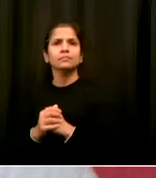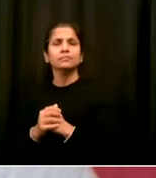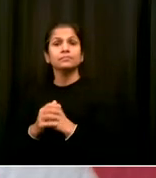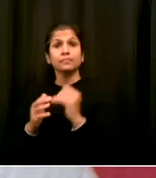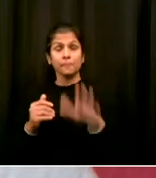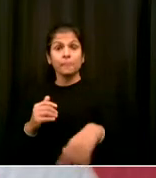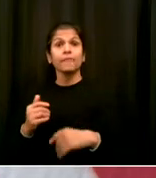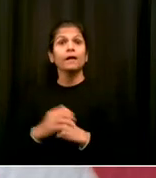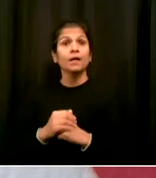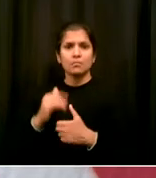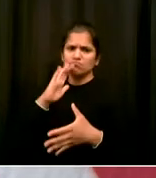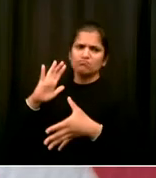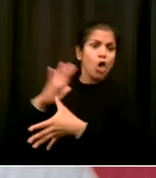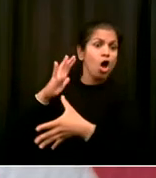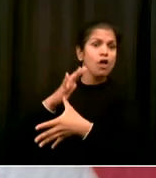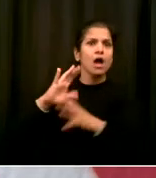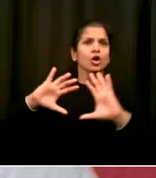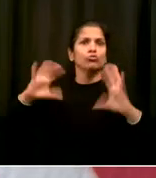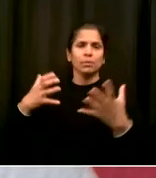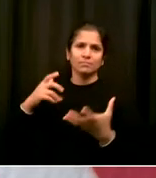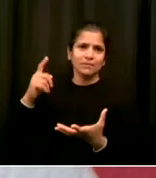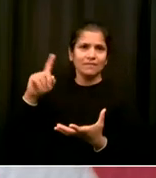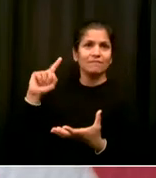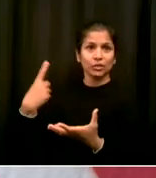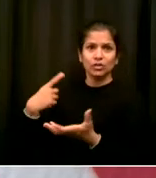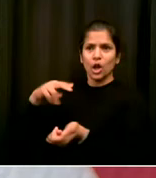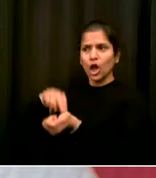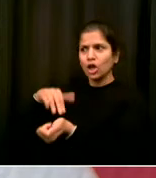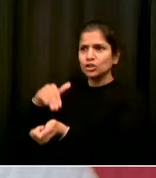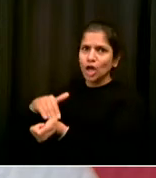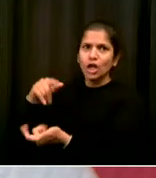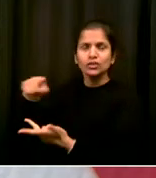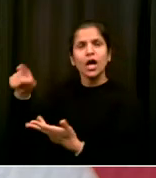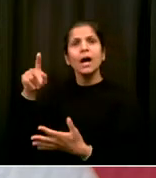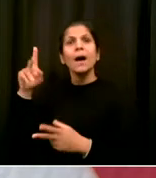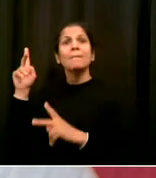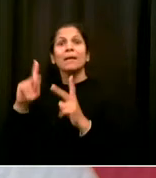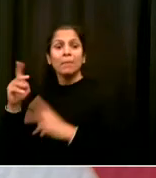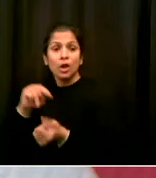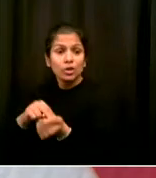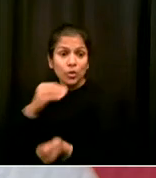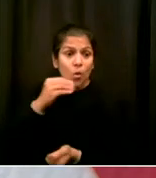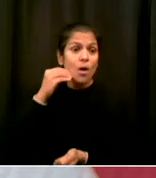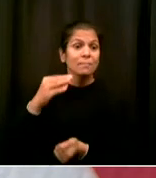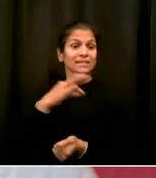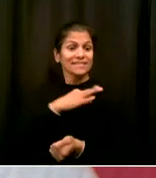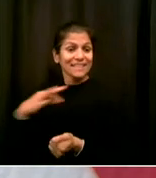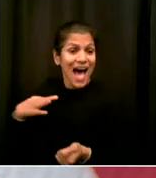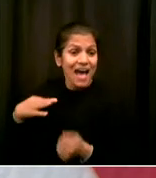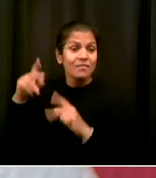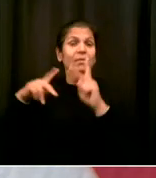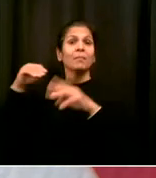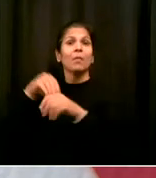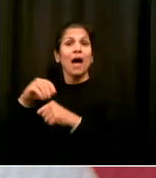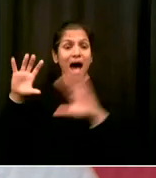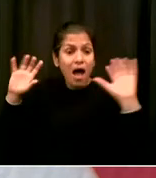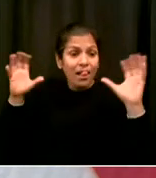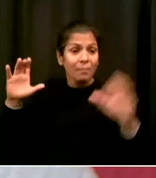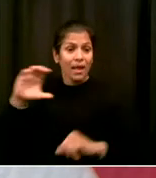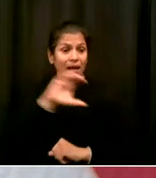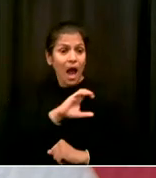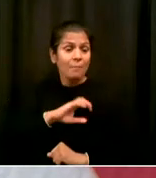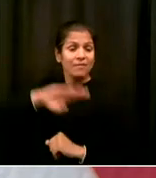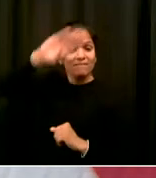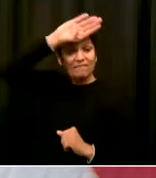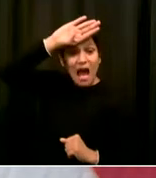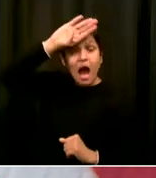from hospital workers and nursing homes to other healthcare workers, first responders, and of course, our seniors. And we need a